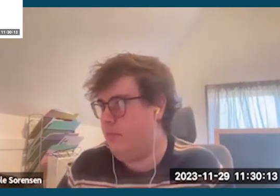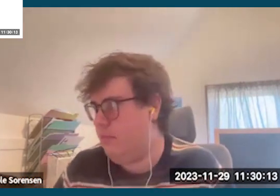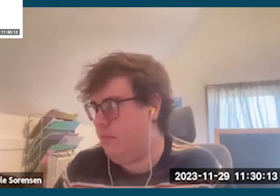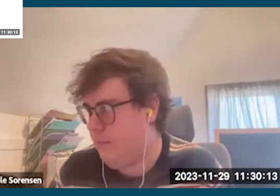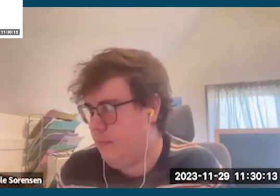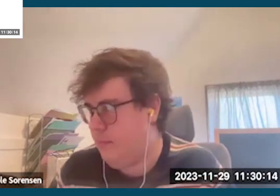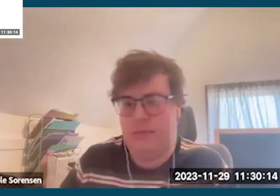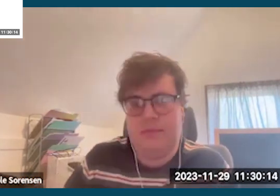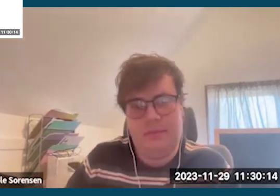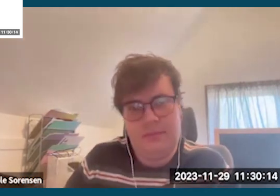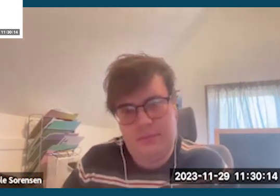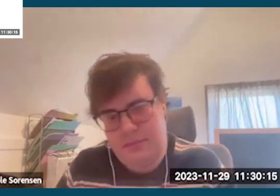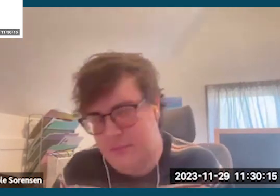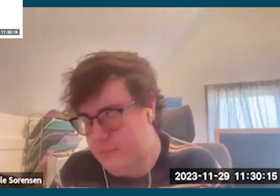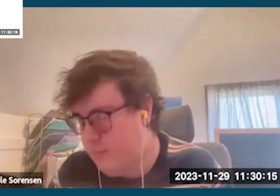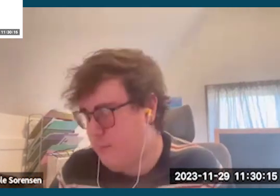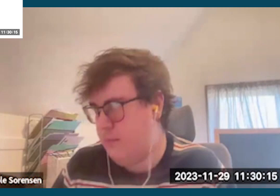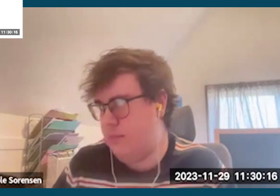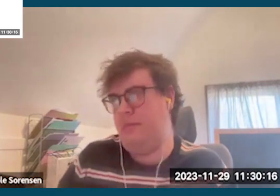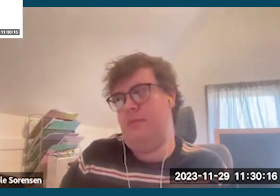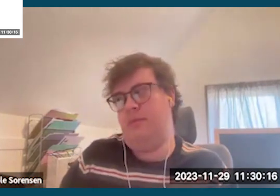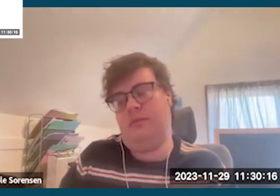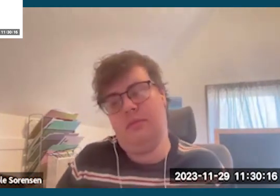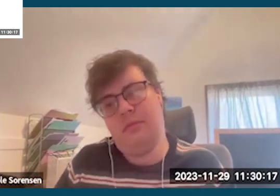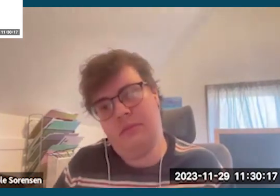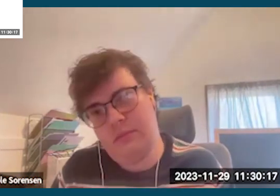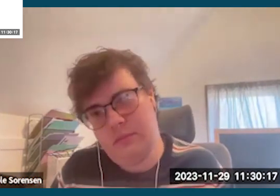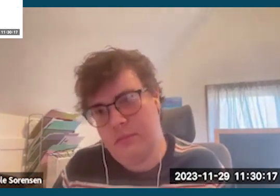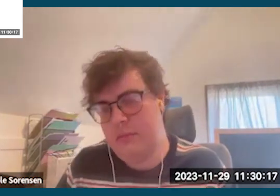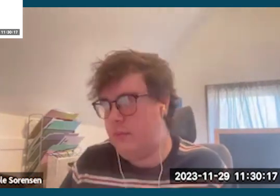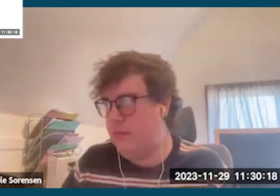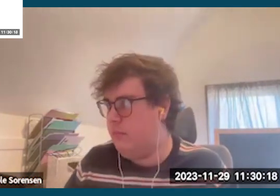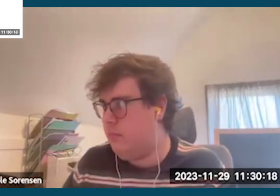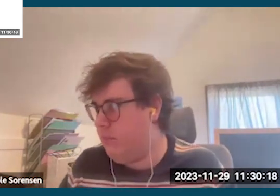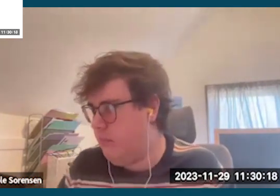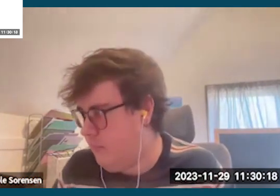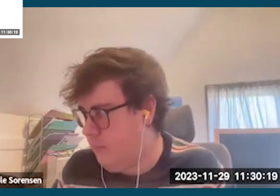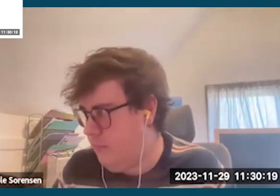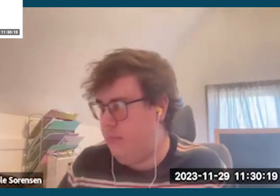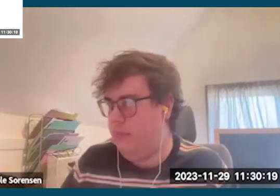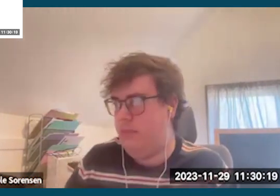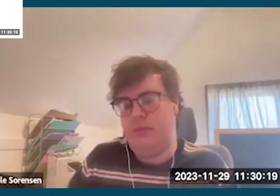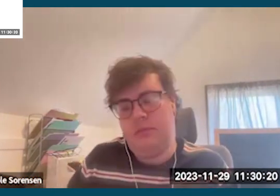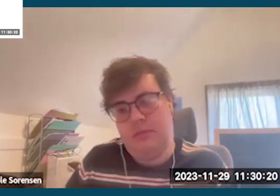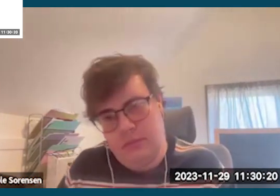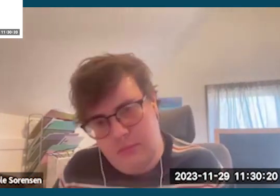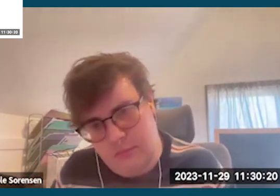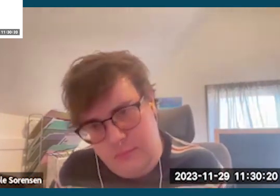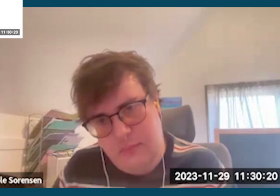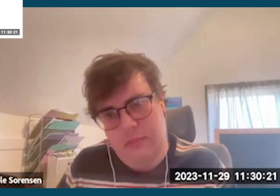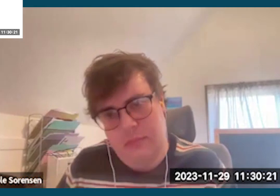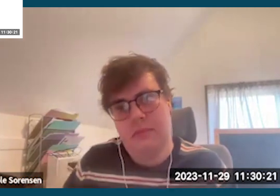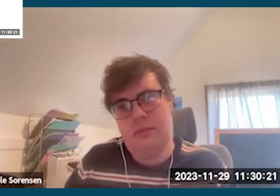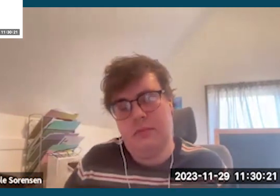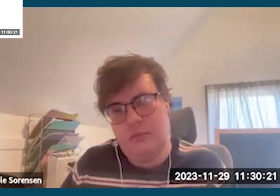phrases. I absolutely don't mind being asked whether I need an interpreter, but if you just assume I do and provide one